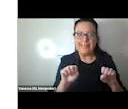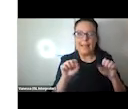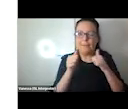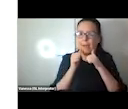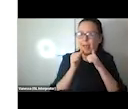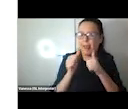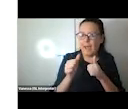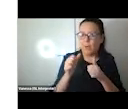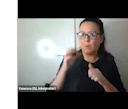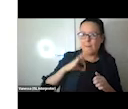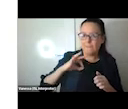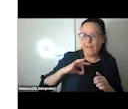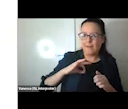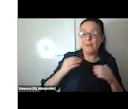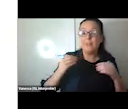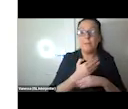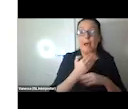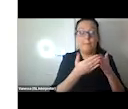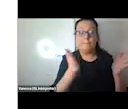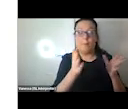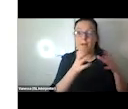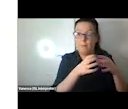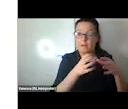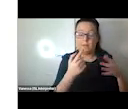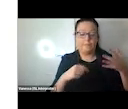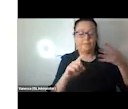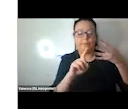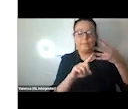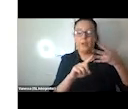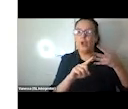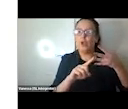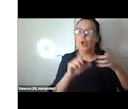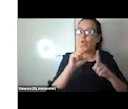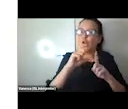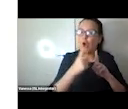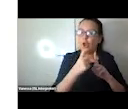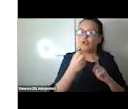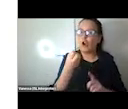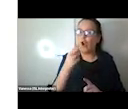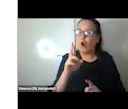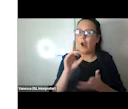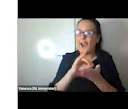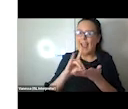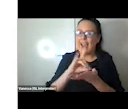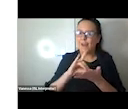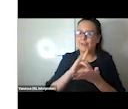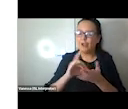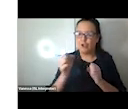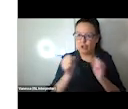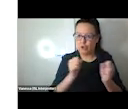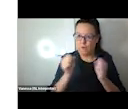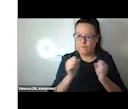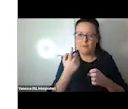other benefit administered by a public body. The third is any cultural or heritage services. And the fourth is any